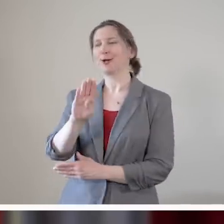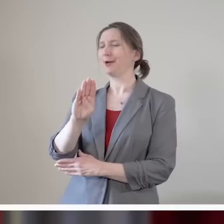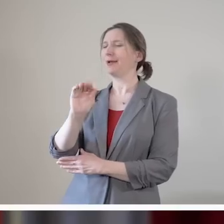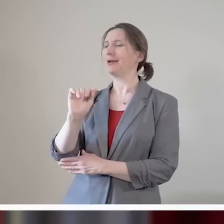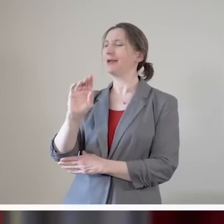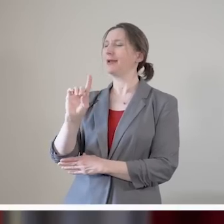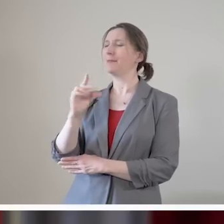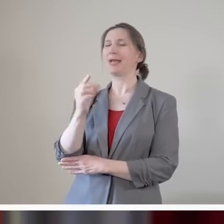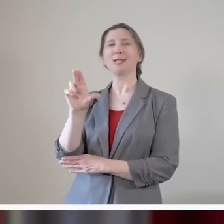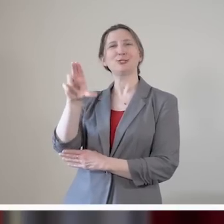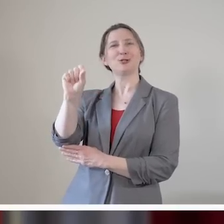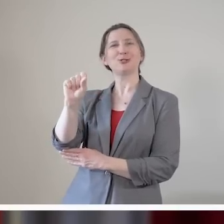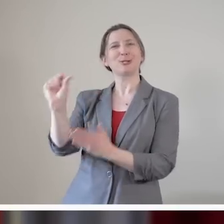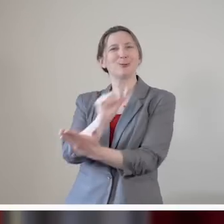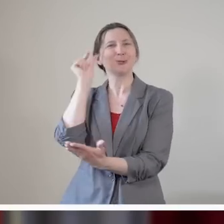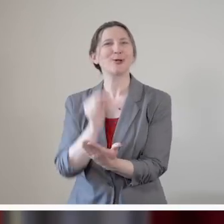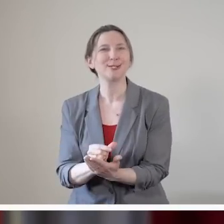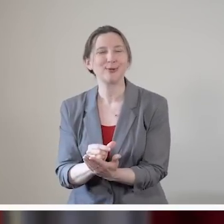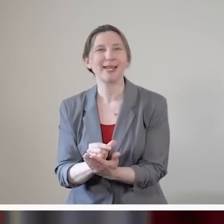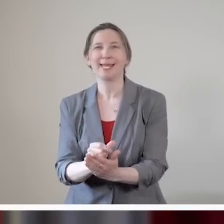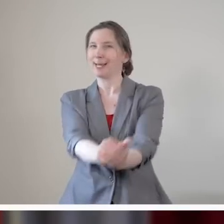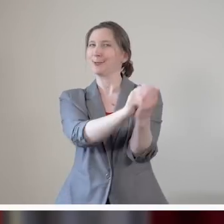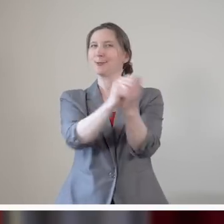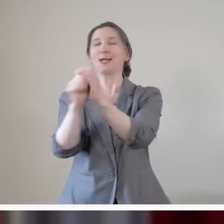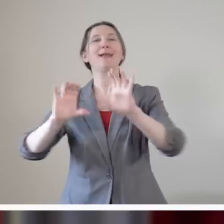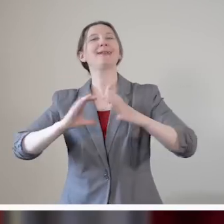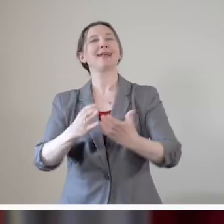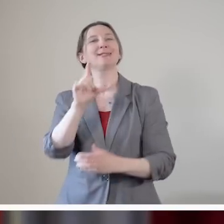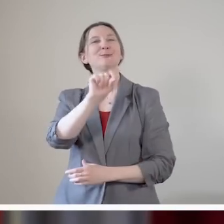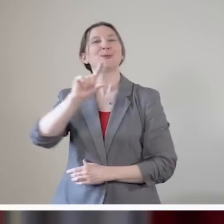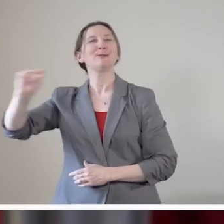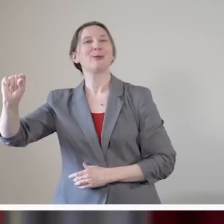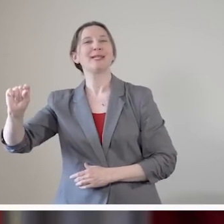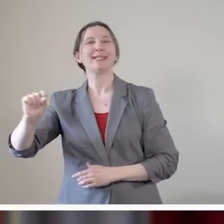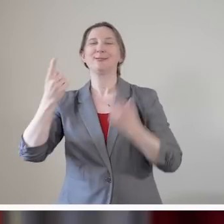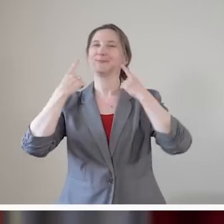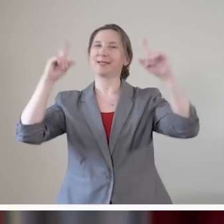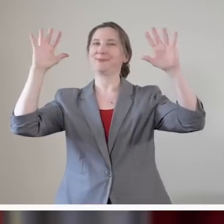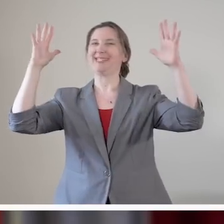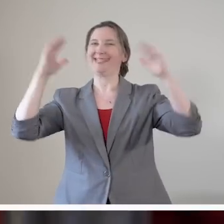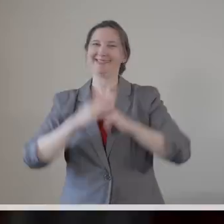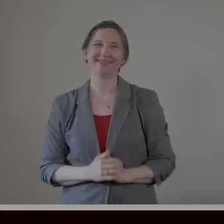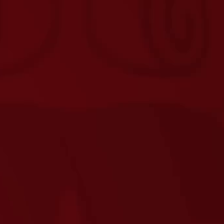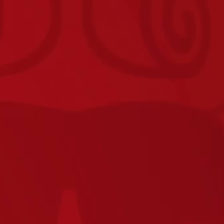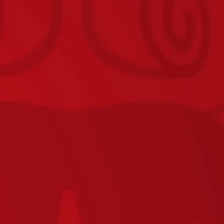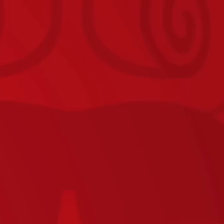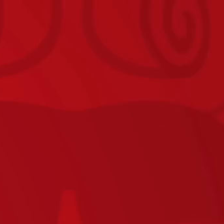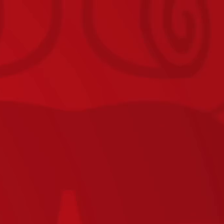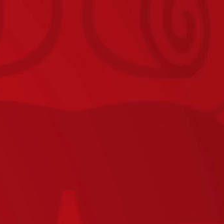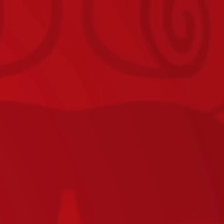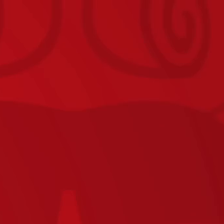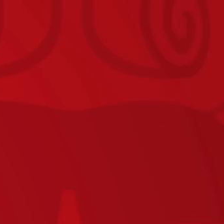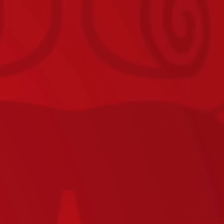are graduating. Congratulations, class of 2020. We did it.